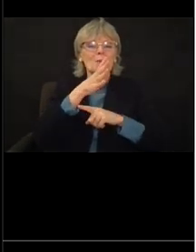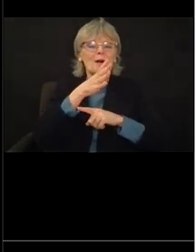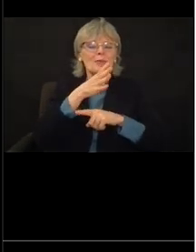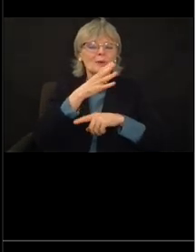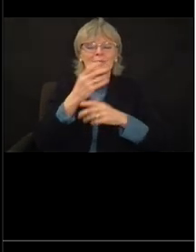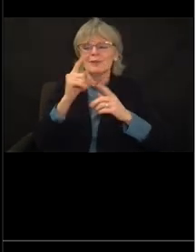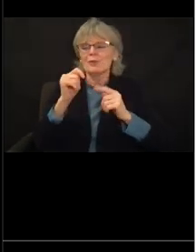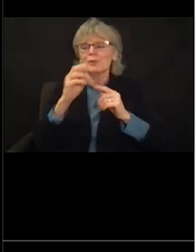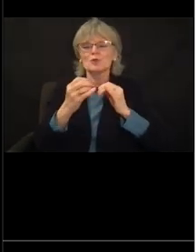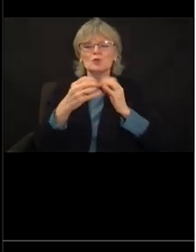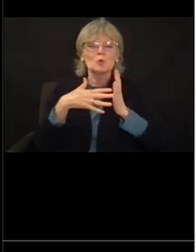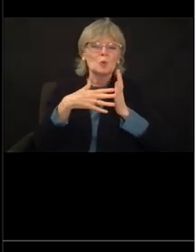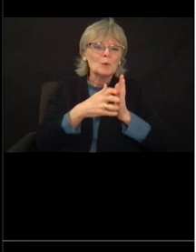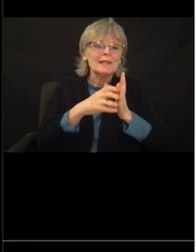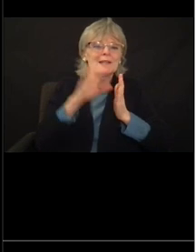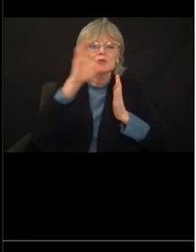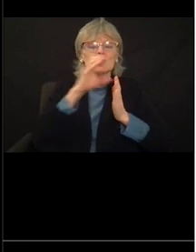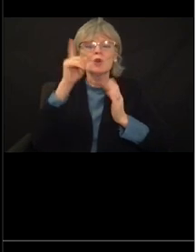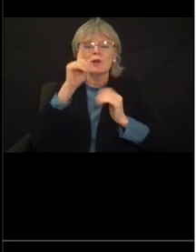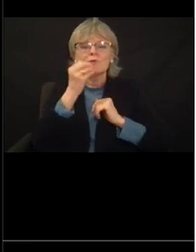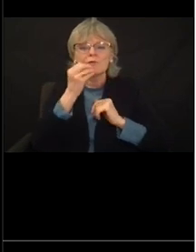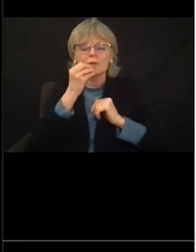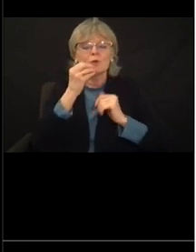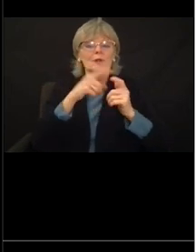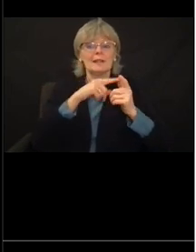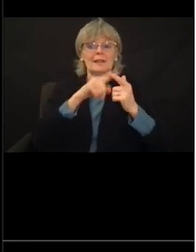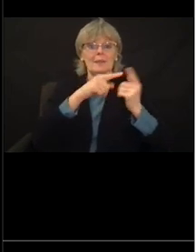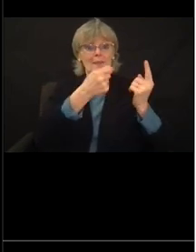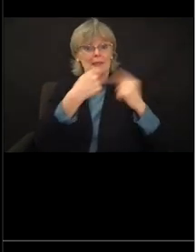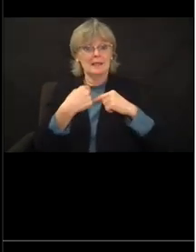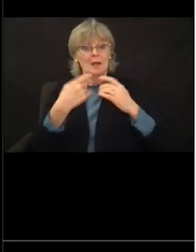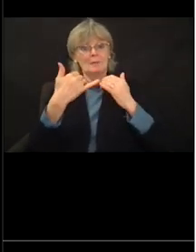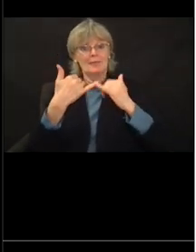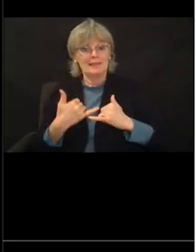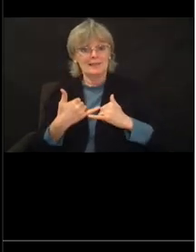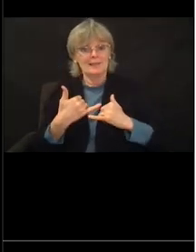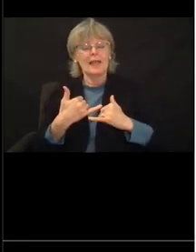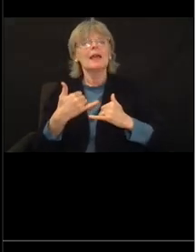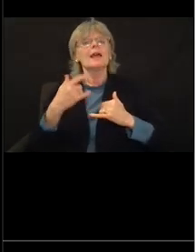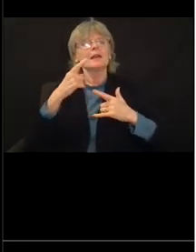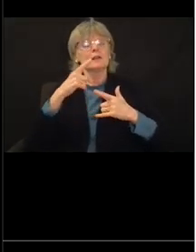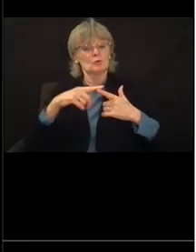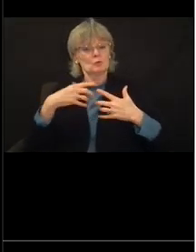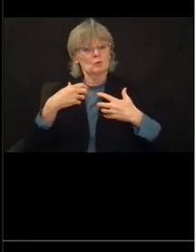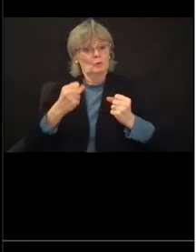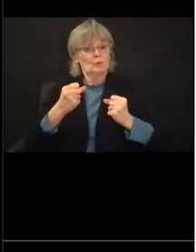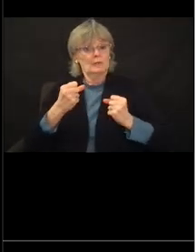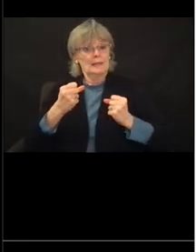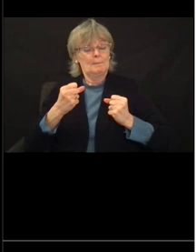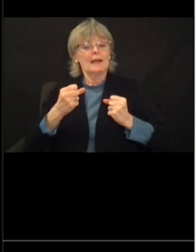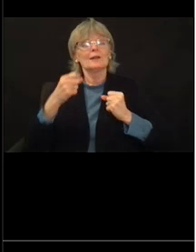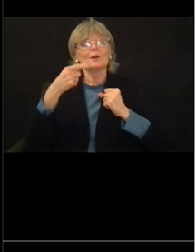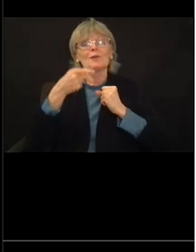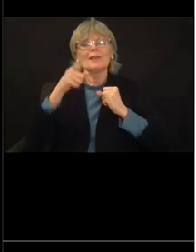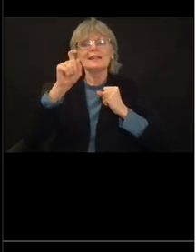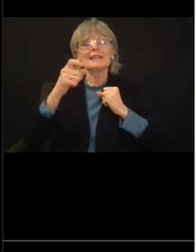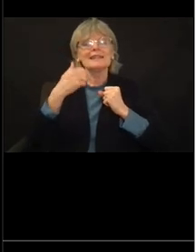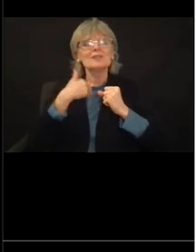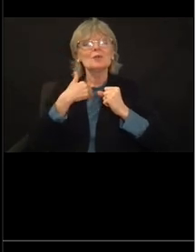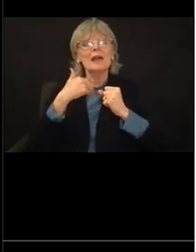food. And then they're here with us for several months through rehabilitation. they need to have some kind